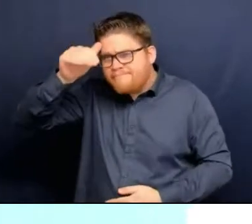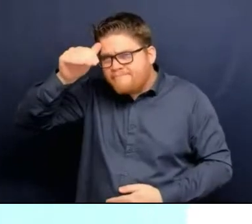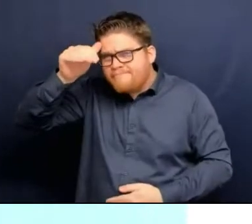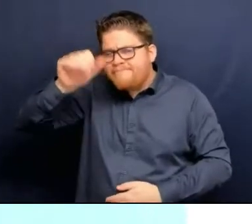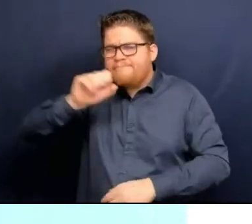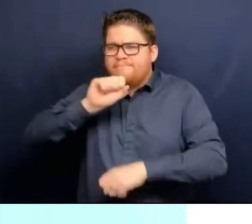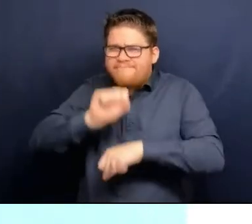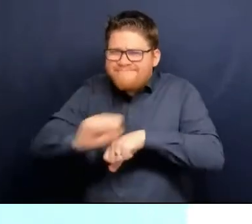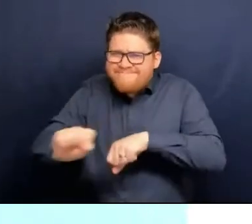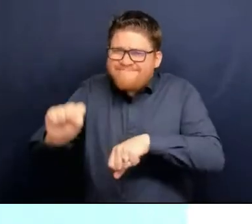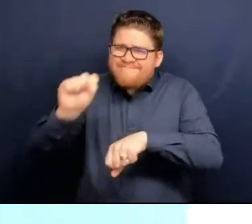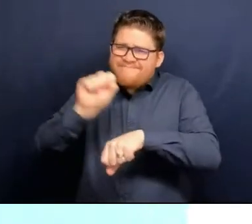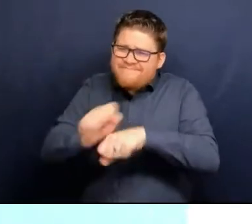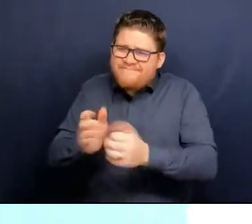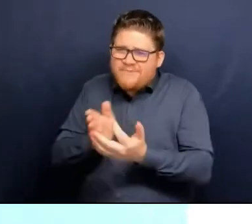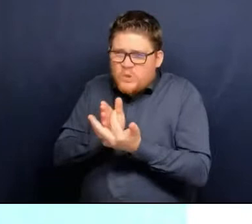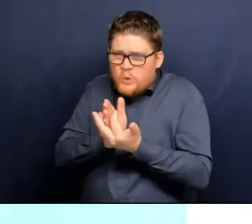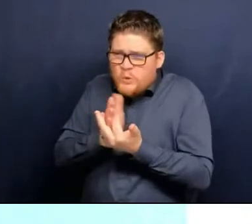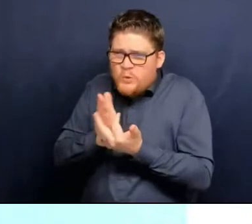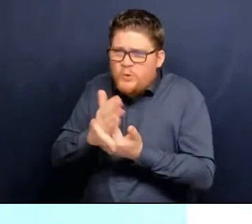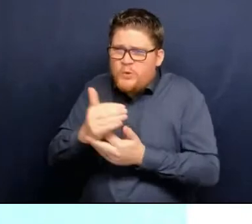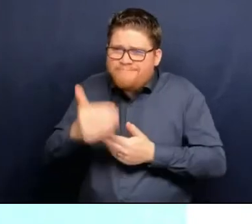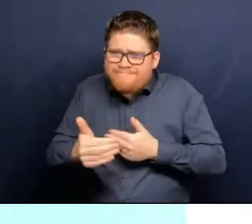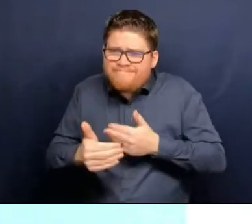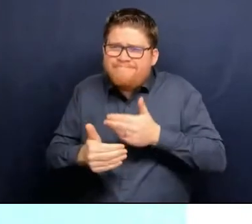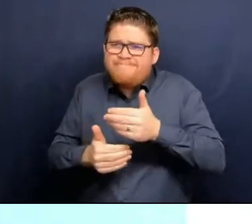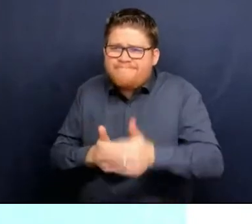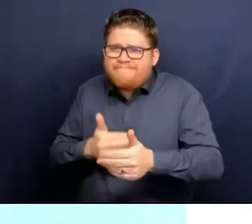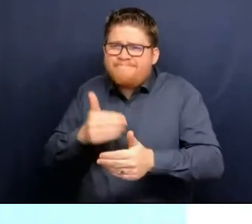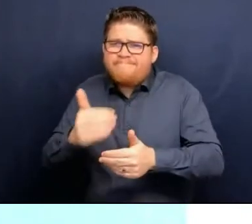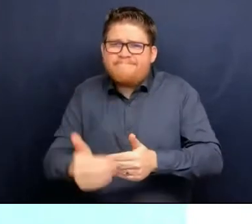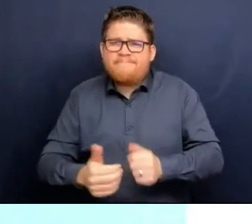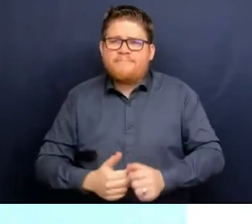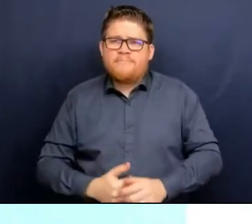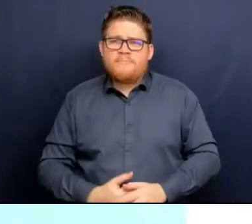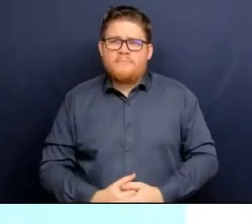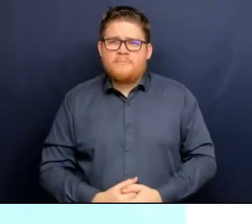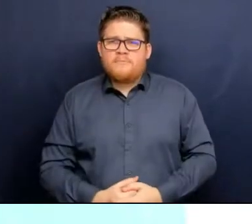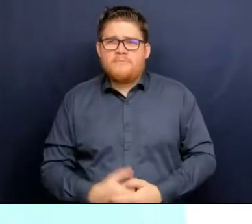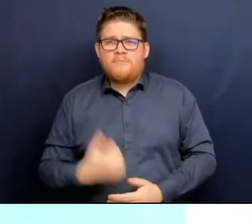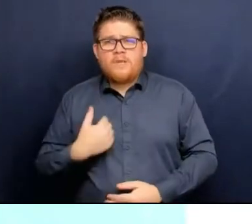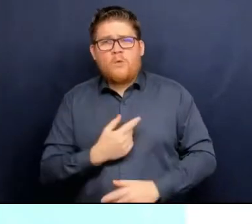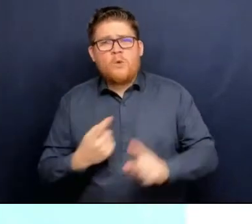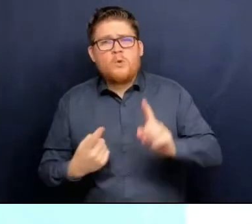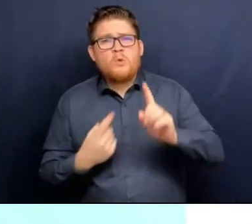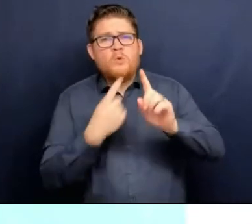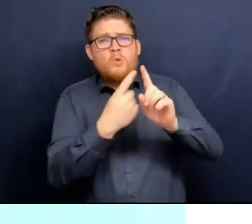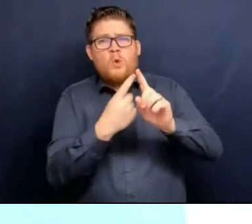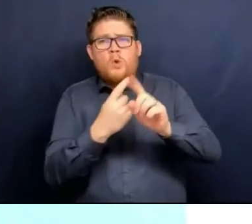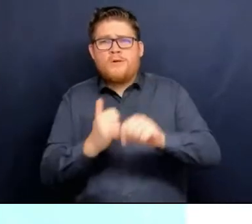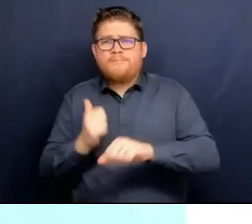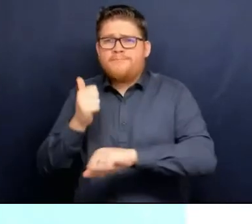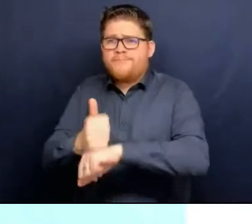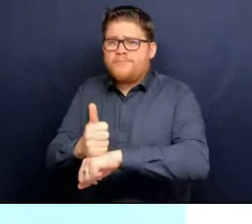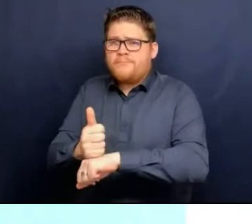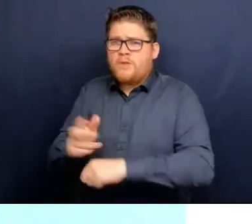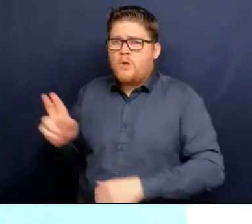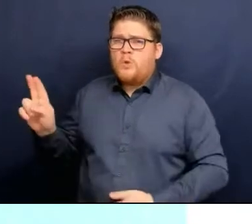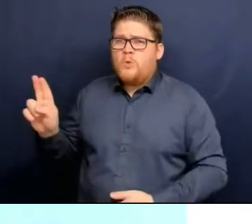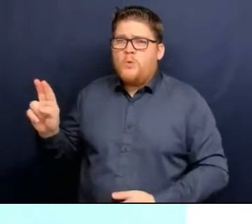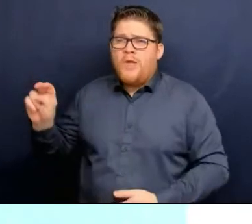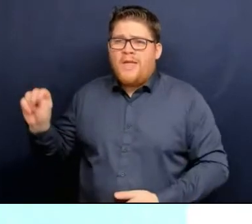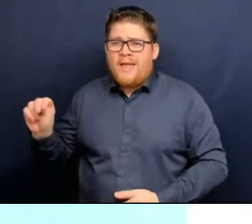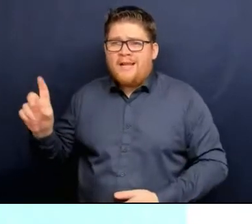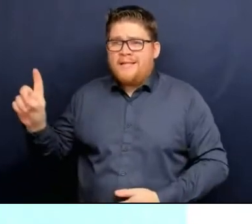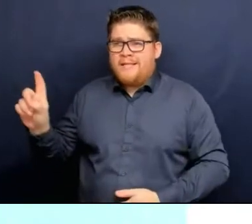to advance the implementation of the United Nations Declaration in important areas like education, children